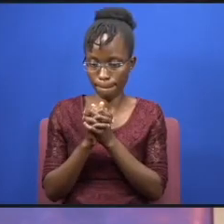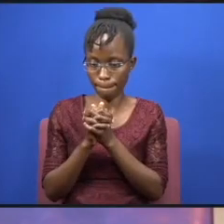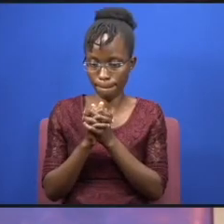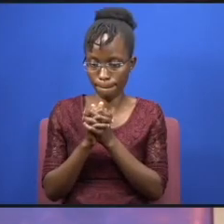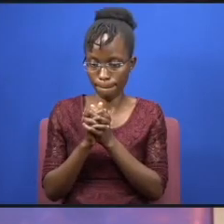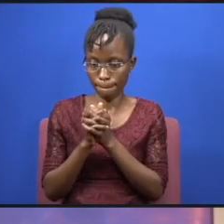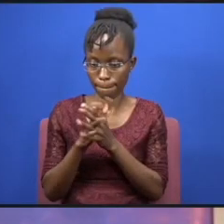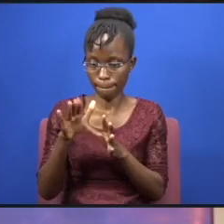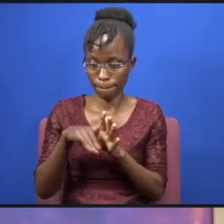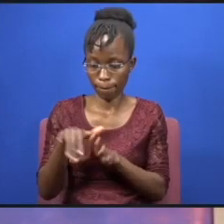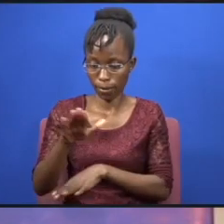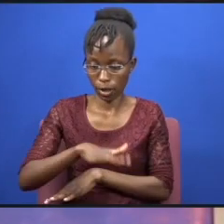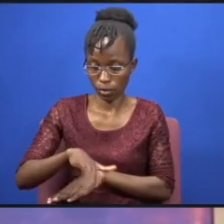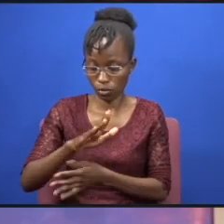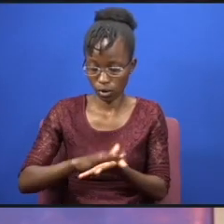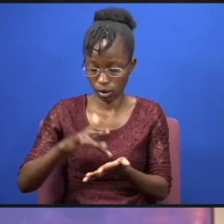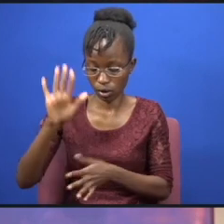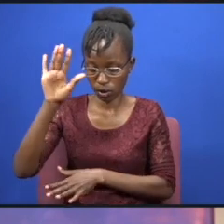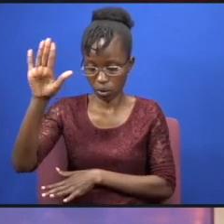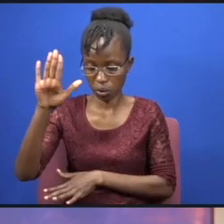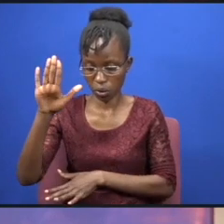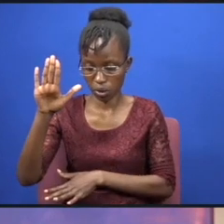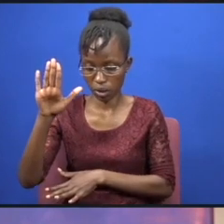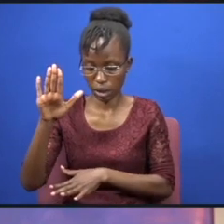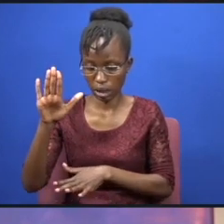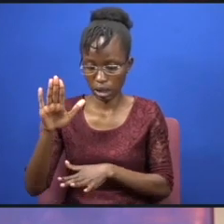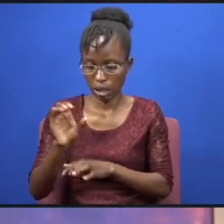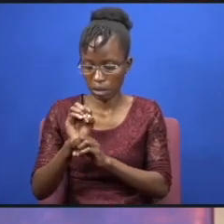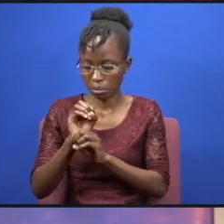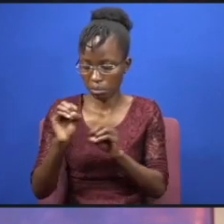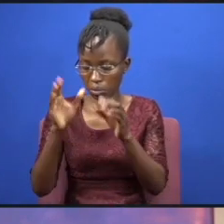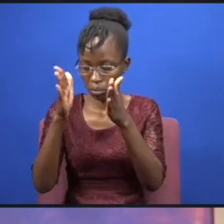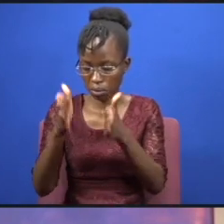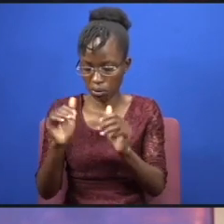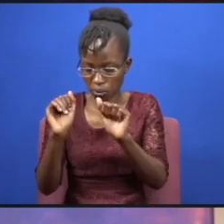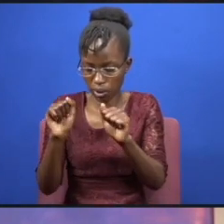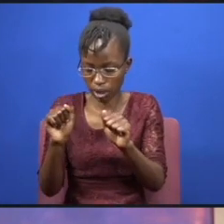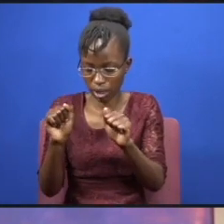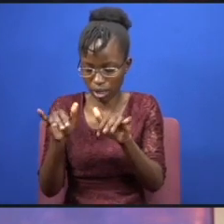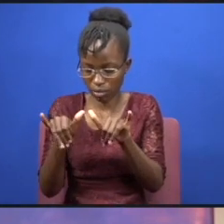In the presence of your glory, Lord, none of us can remain the same.